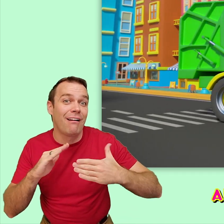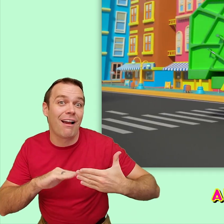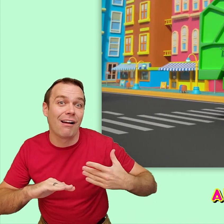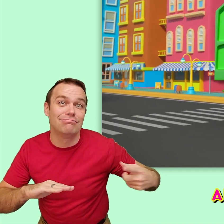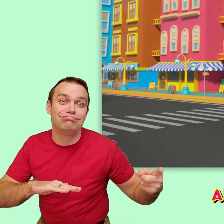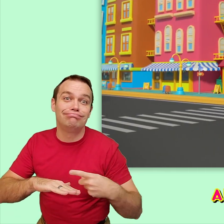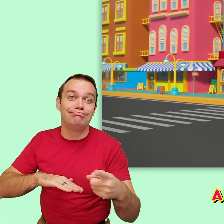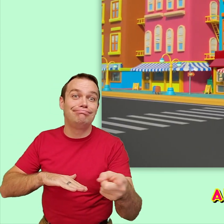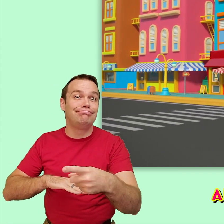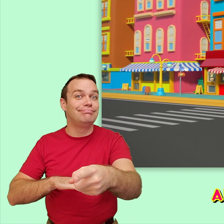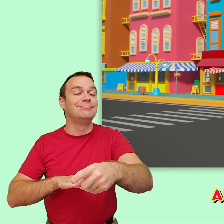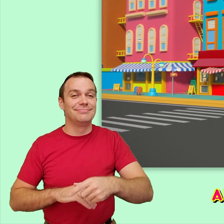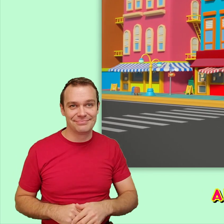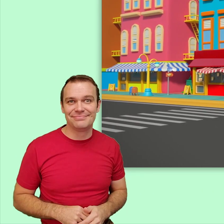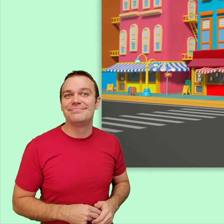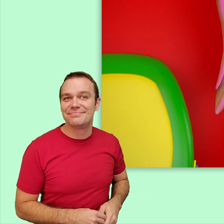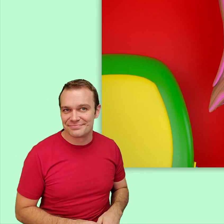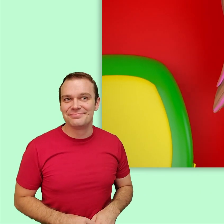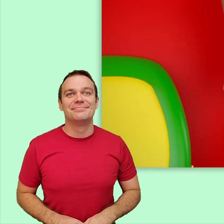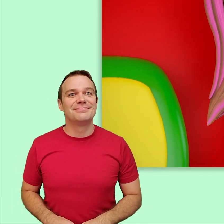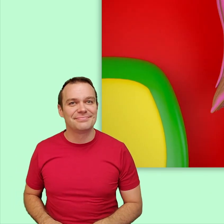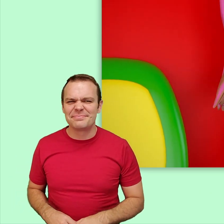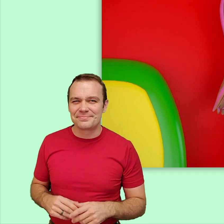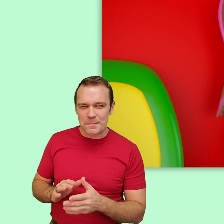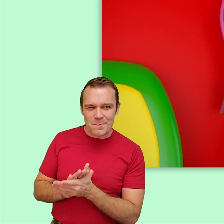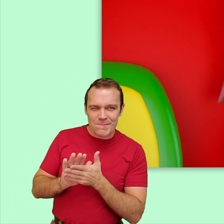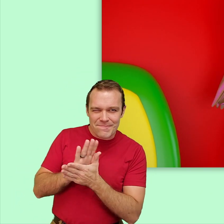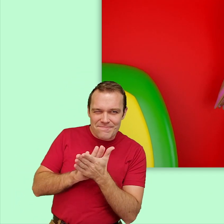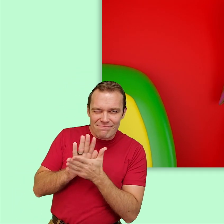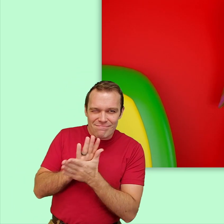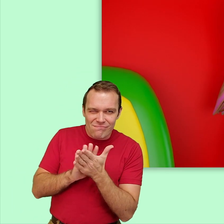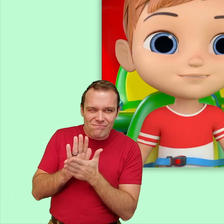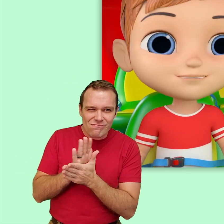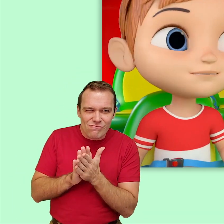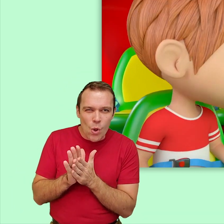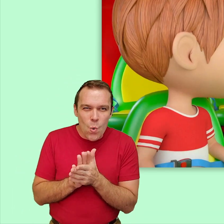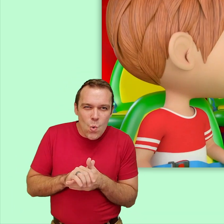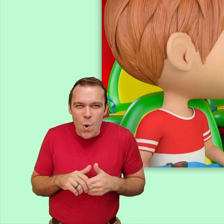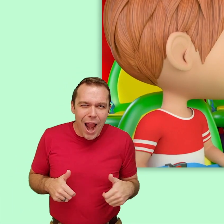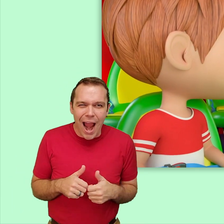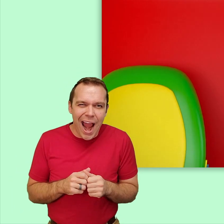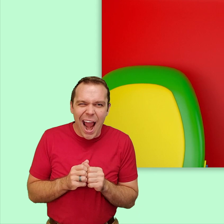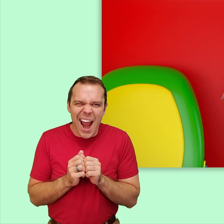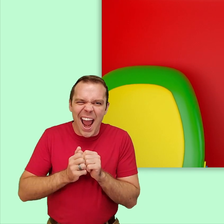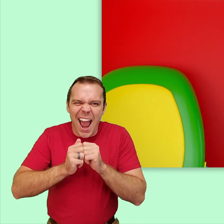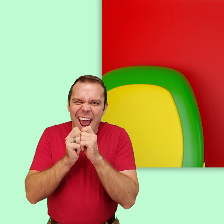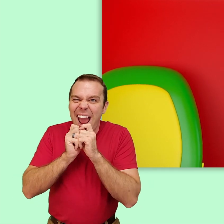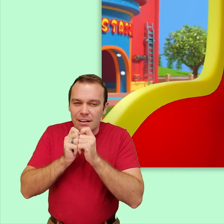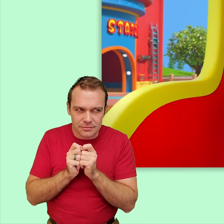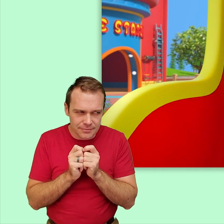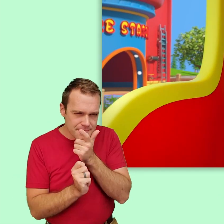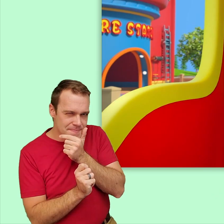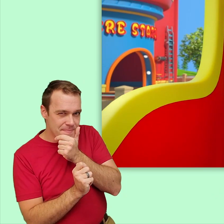All through the town. Now it's my turn. Chitter